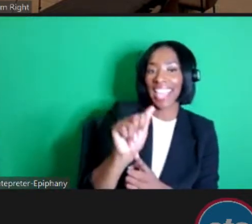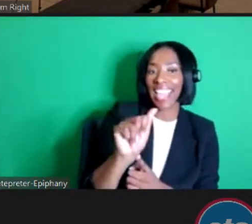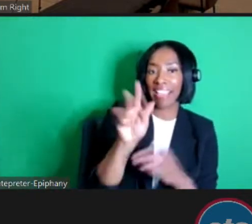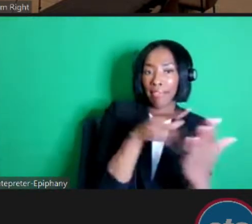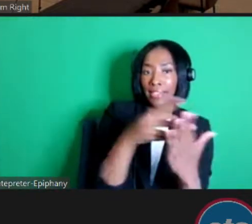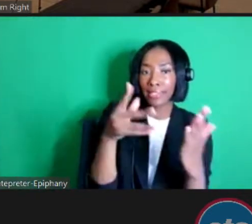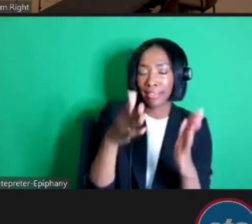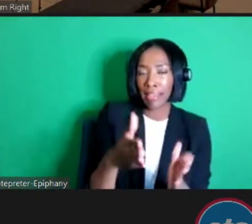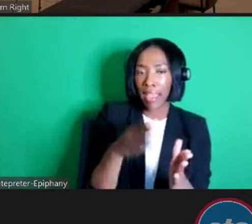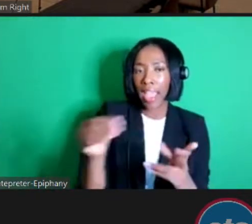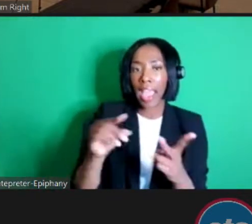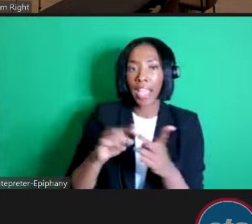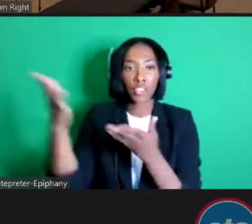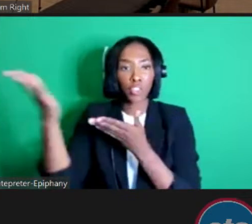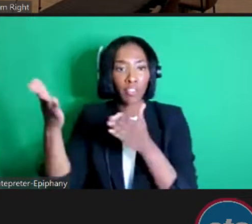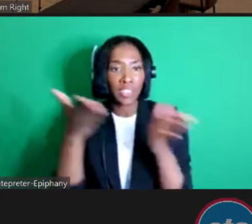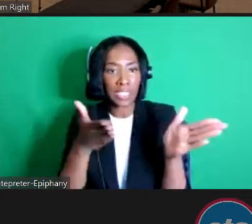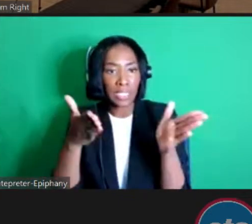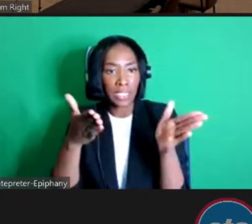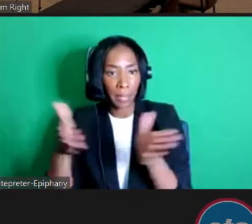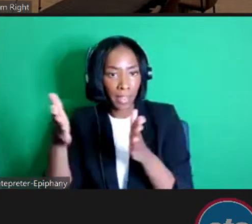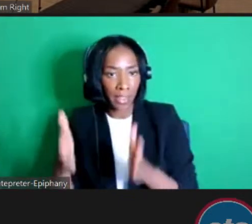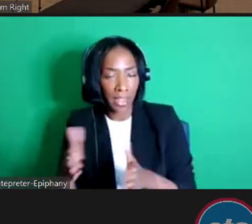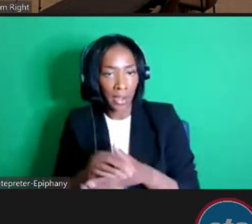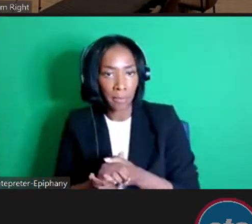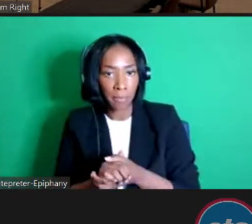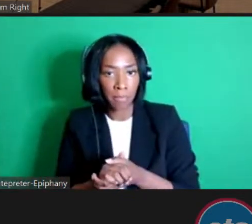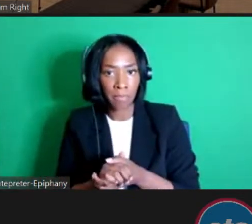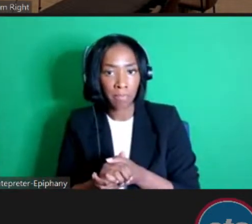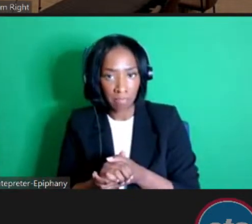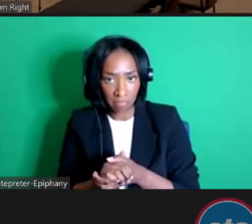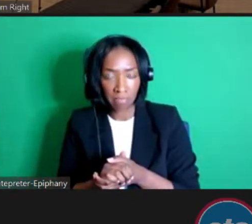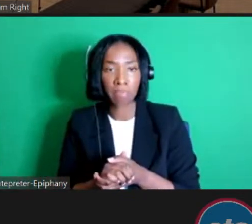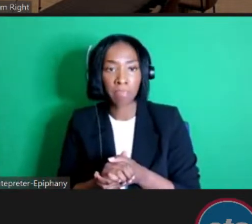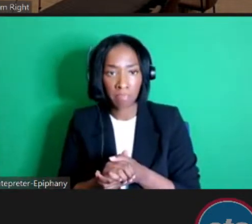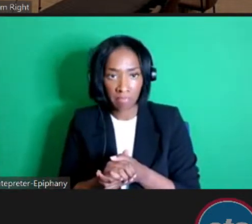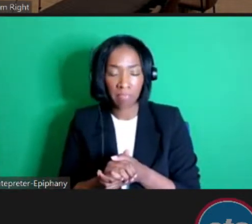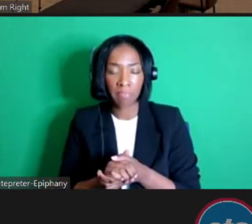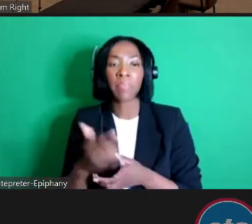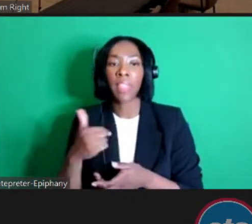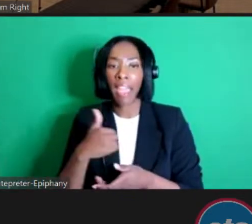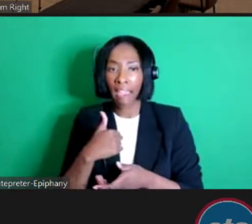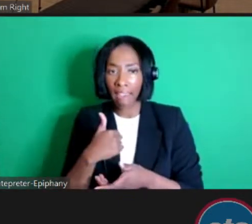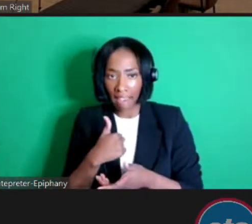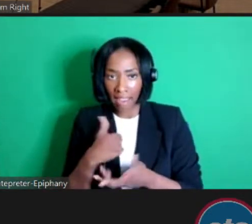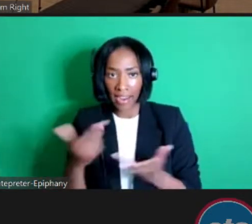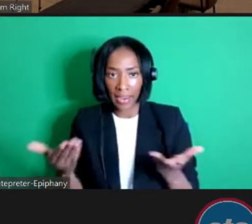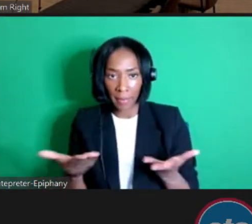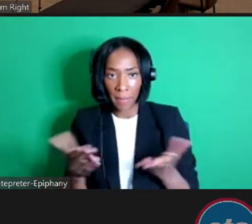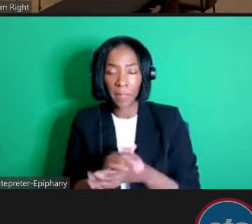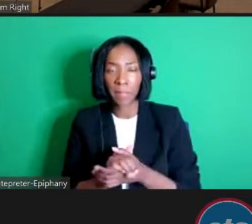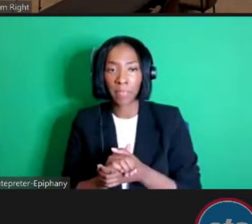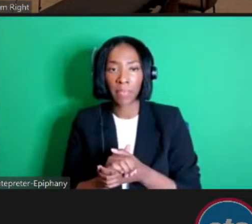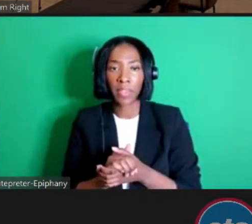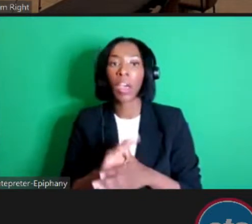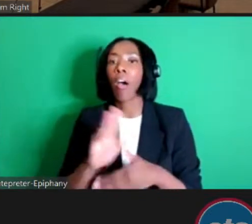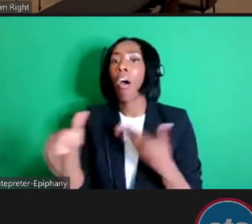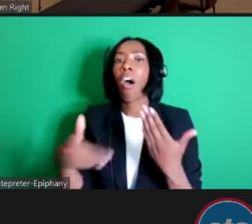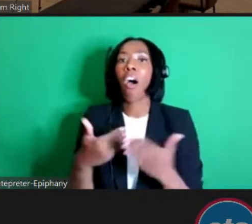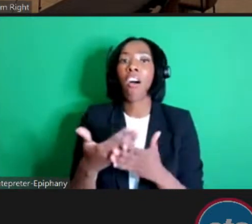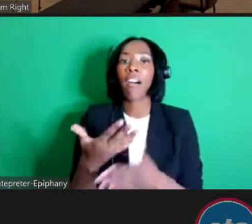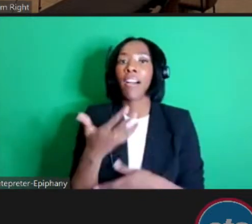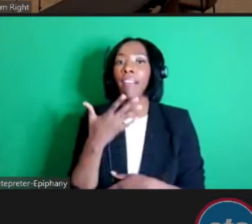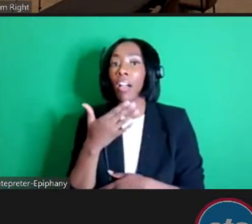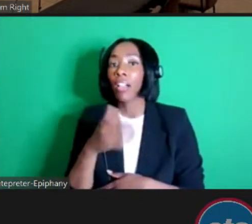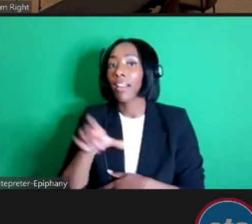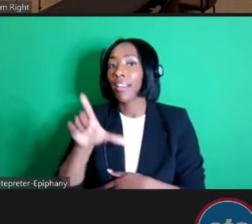Planning. I'm Elsa's mentioned. I am a olive color Latina